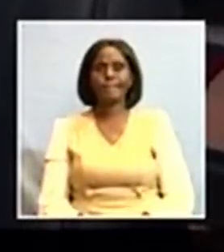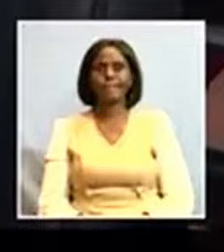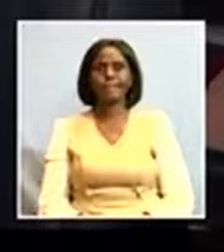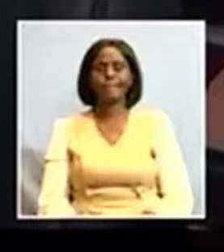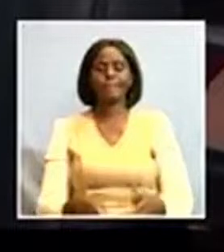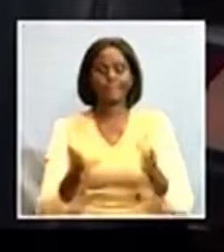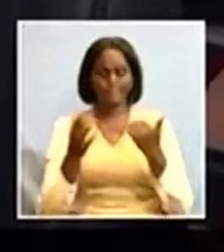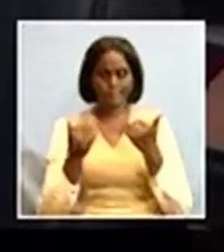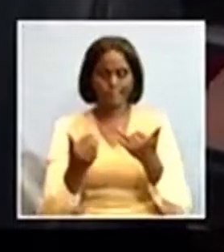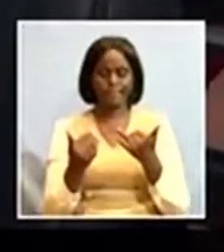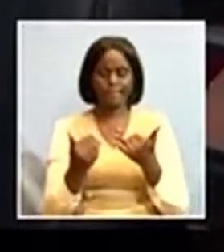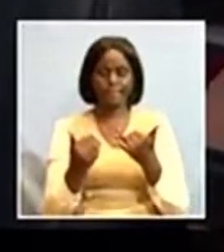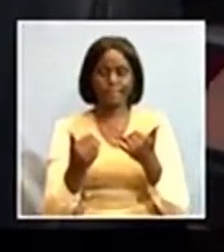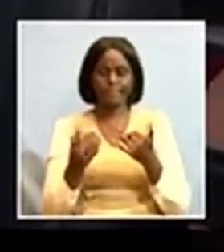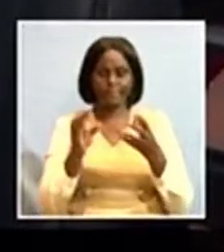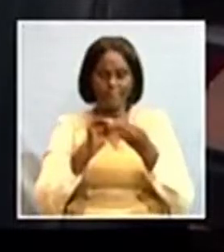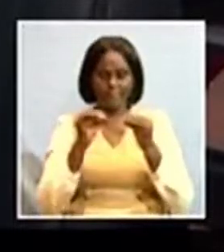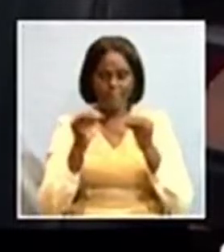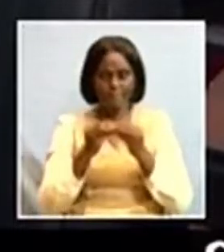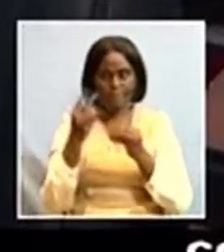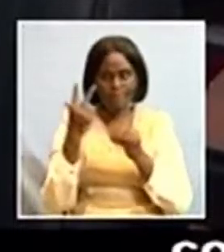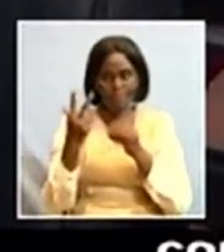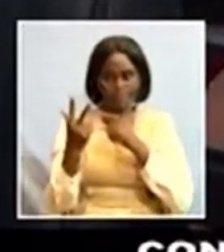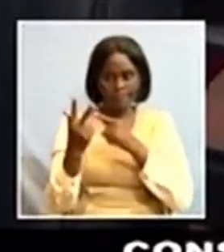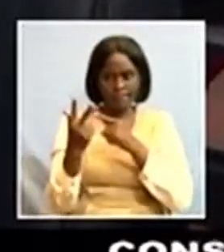Now, Appendix 3,